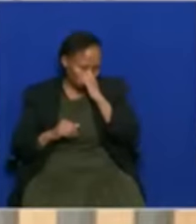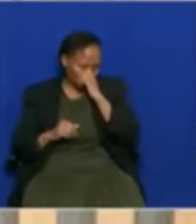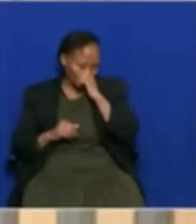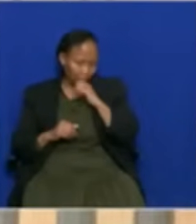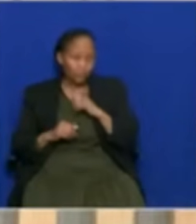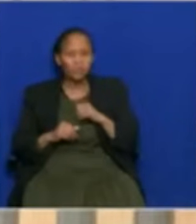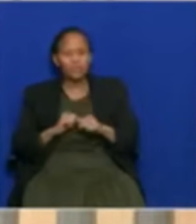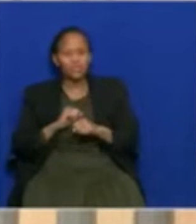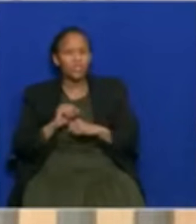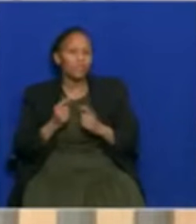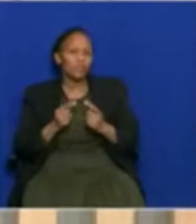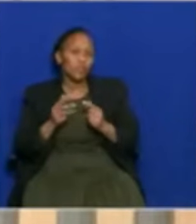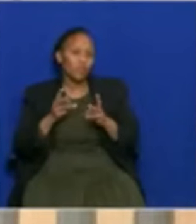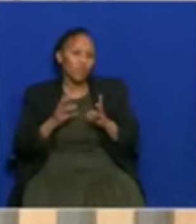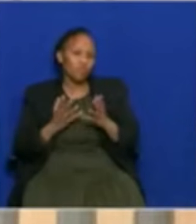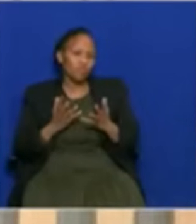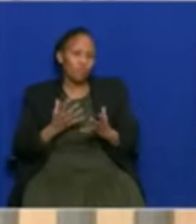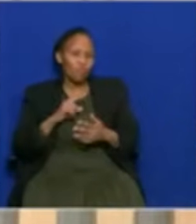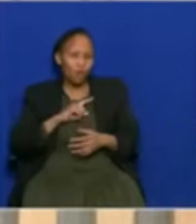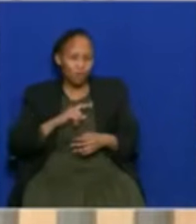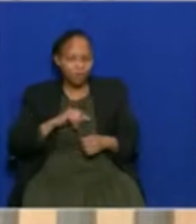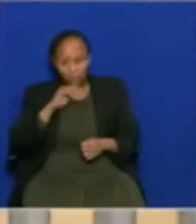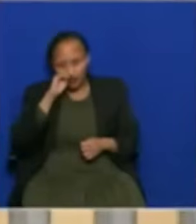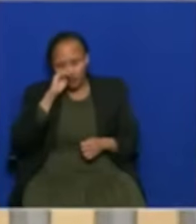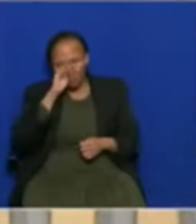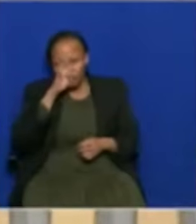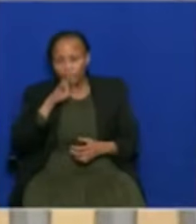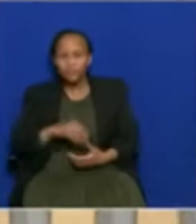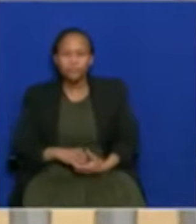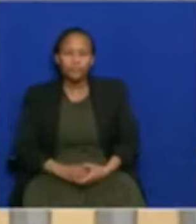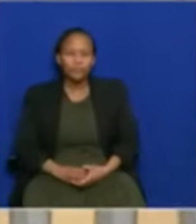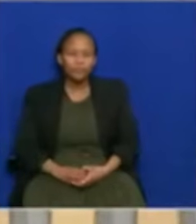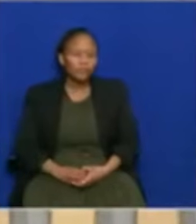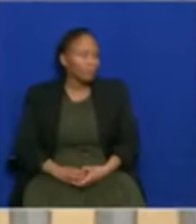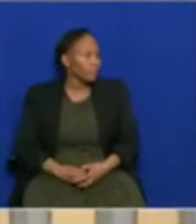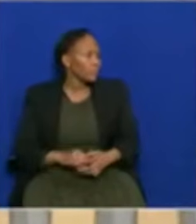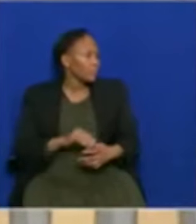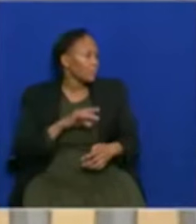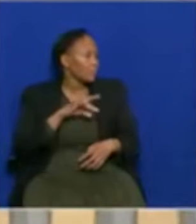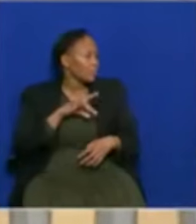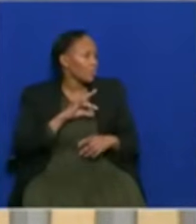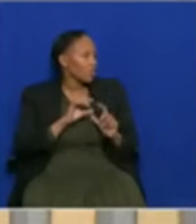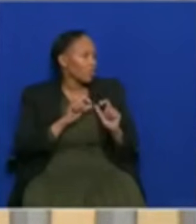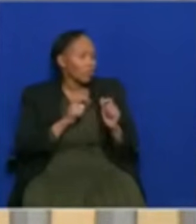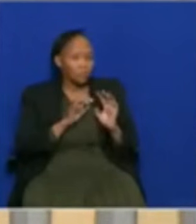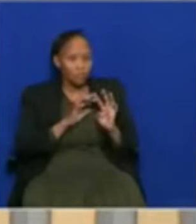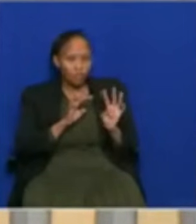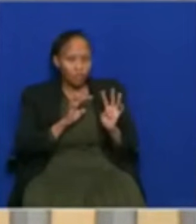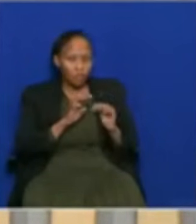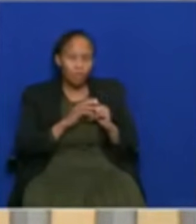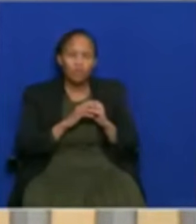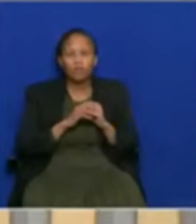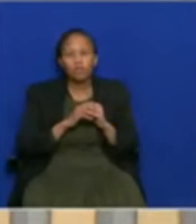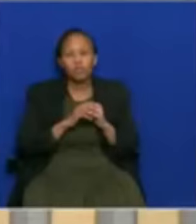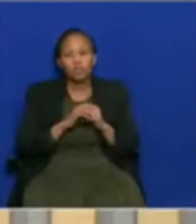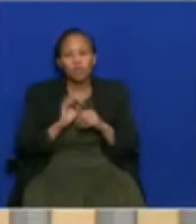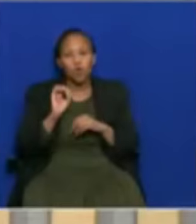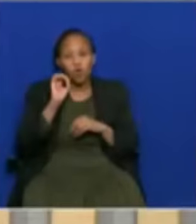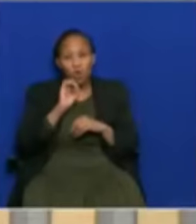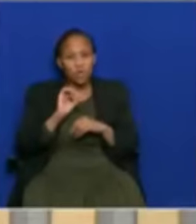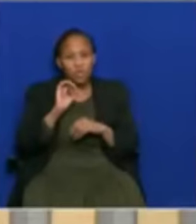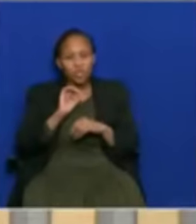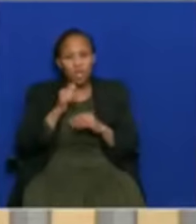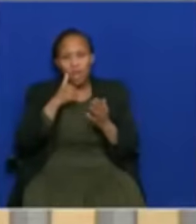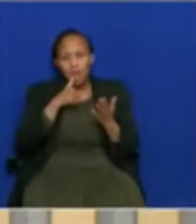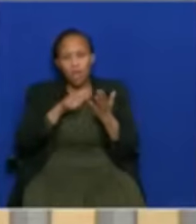Chair, Commissioner, we did. We have that in the original subpoena that we served in February,